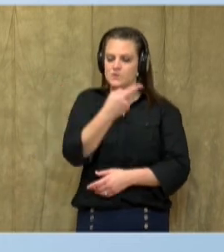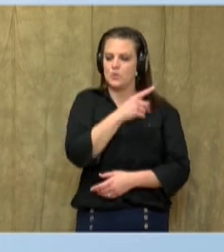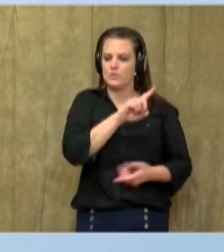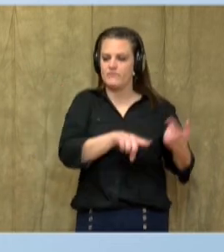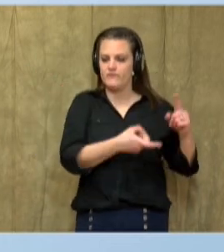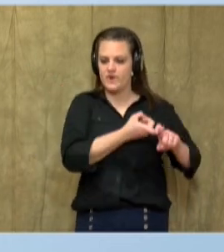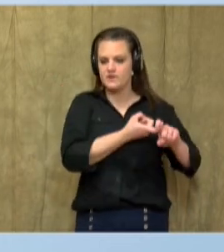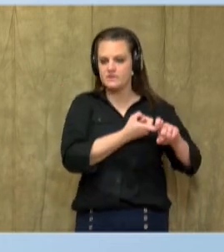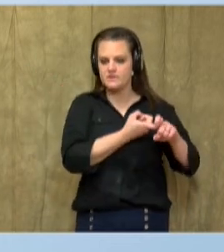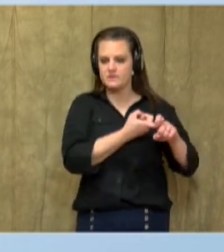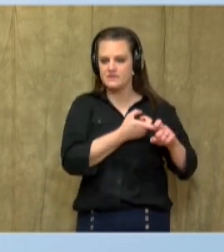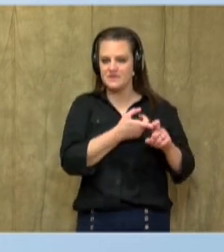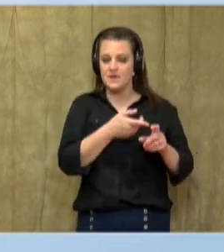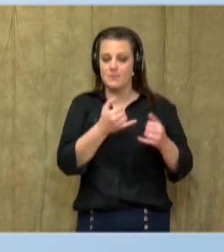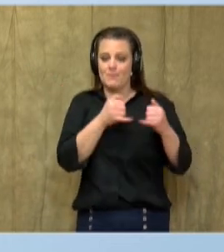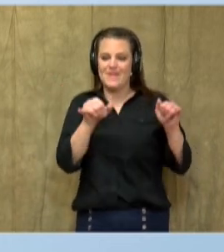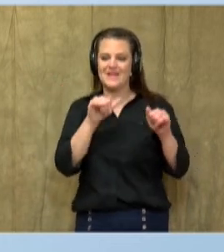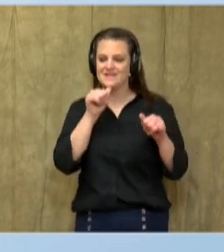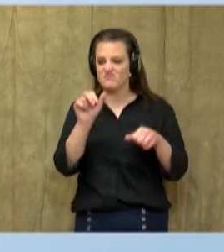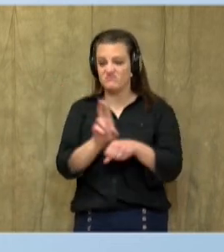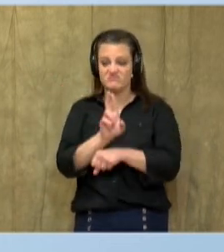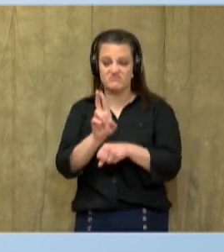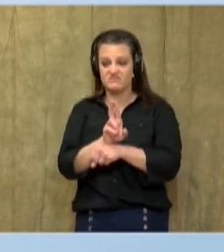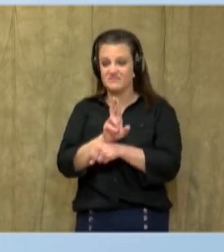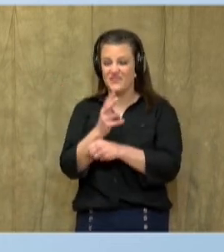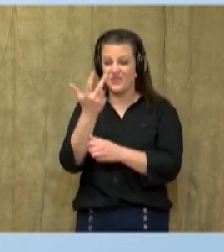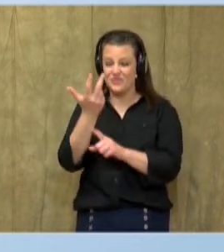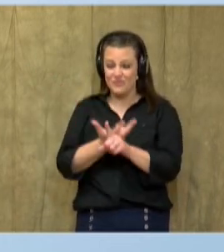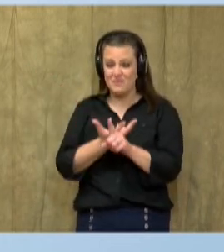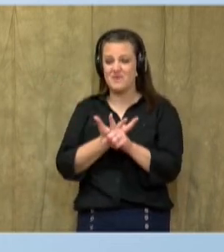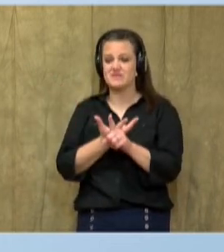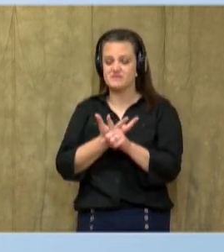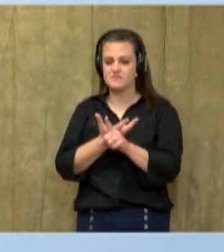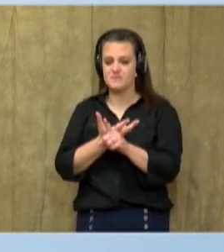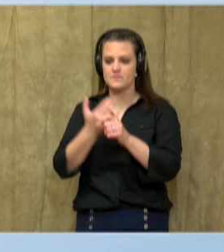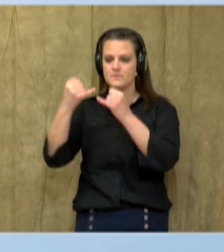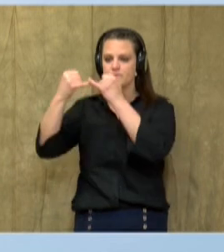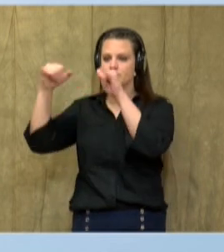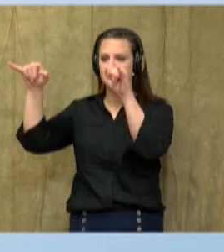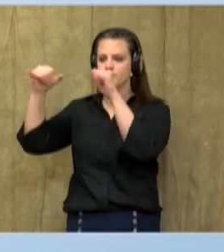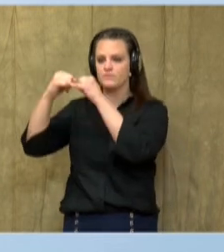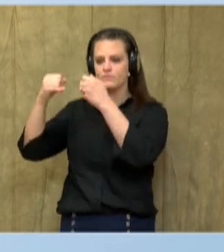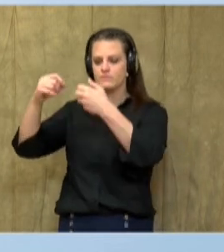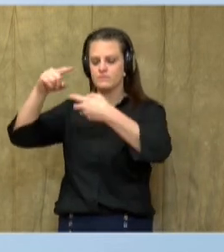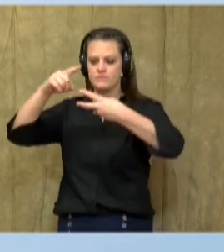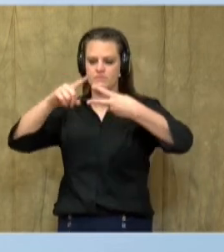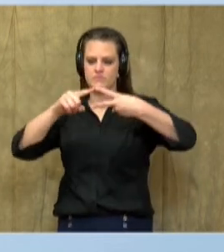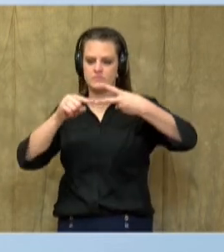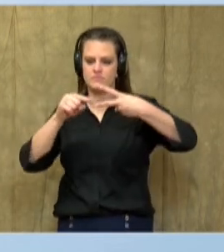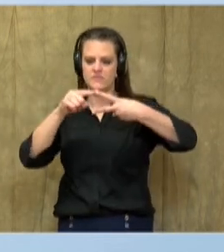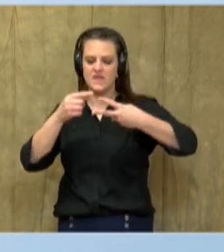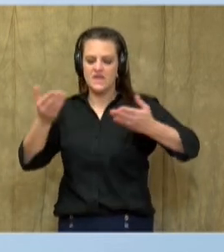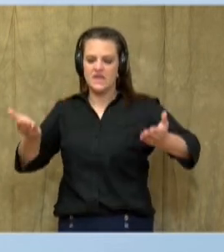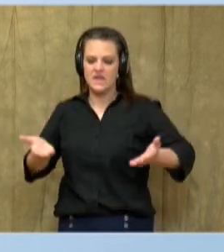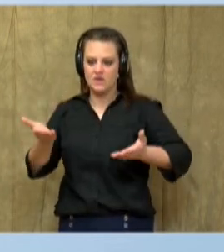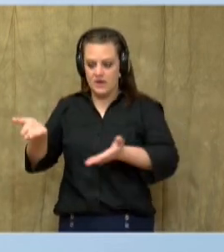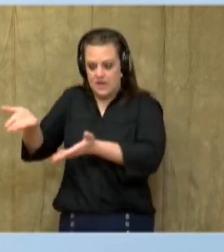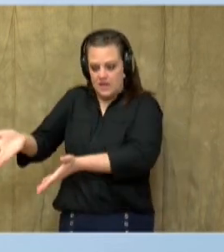not going to have much use for it for 3 months though. So what's your goes in that first one? Here's your